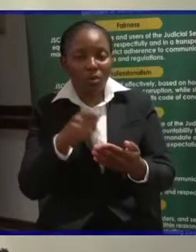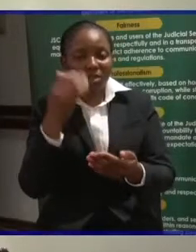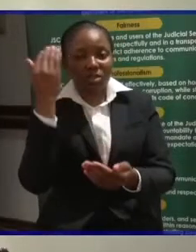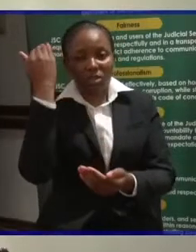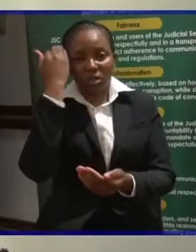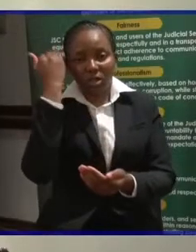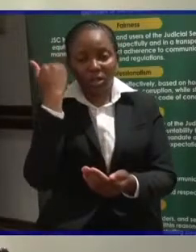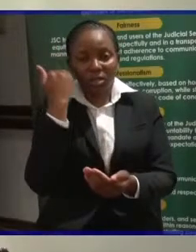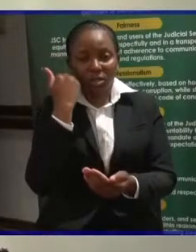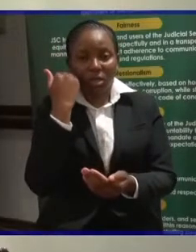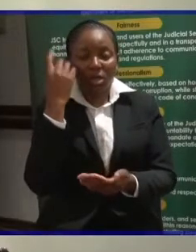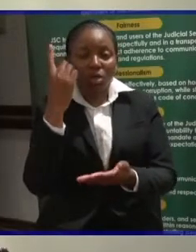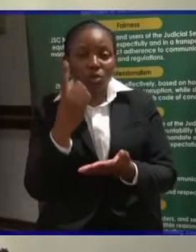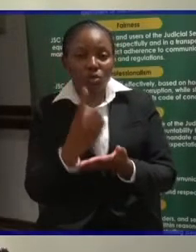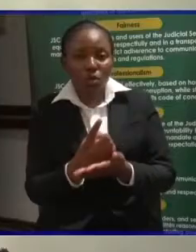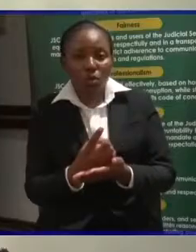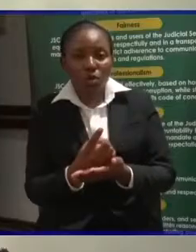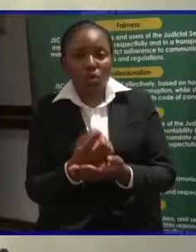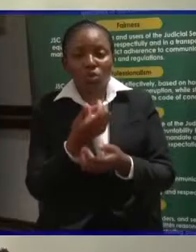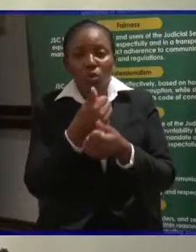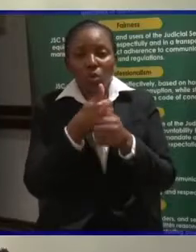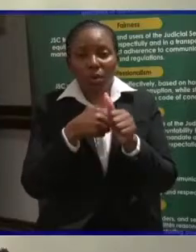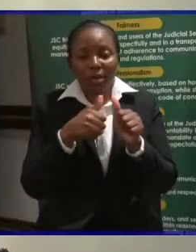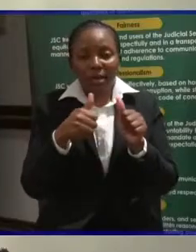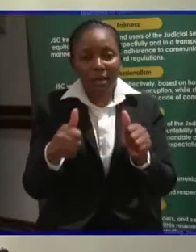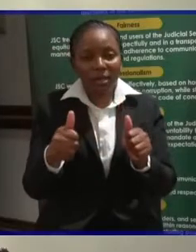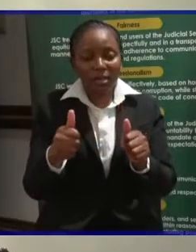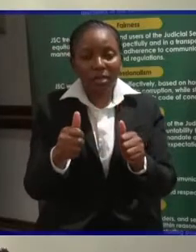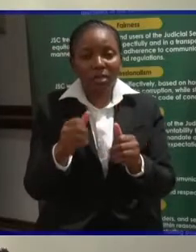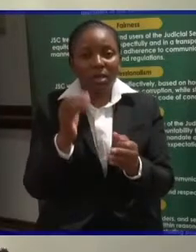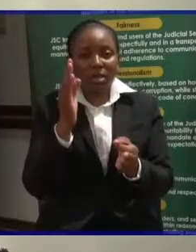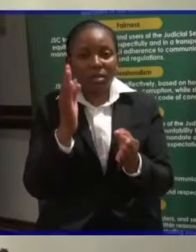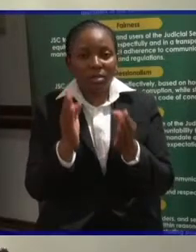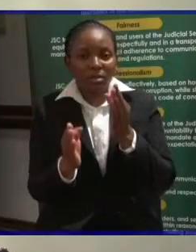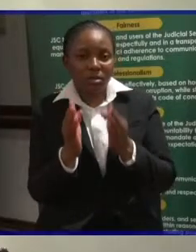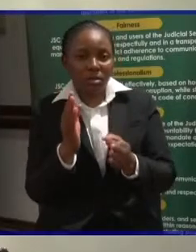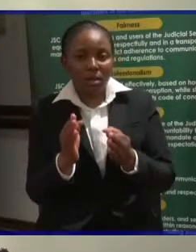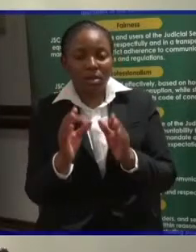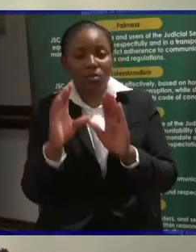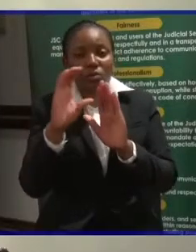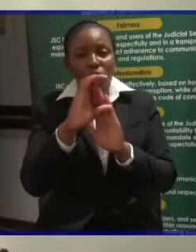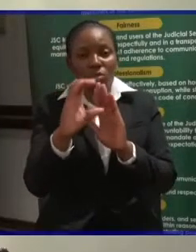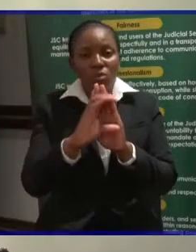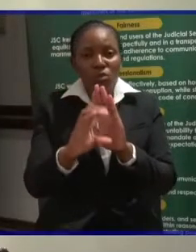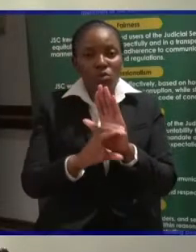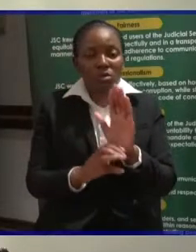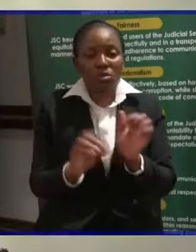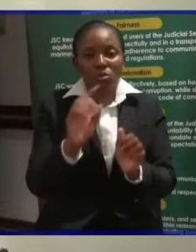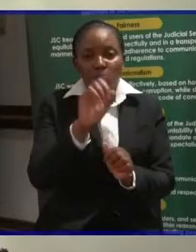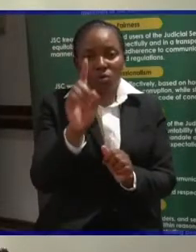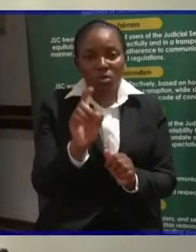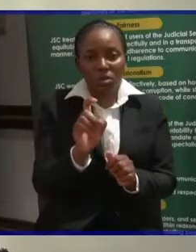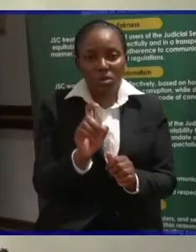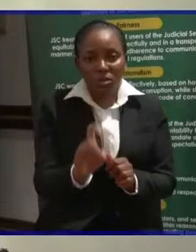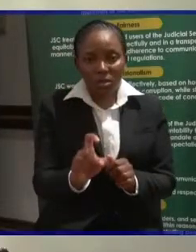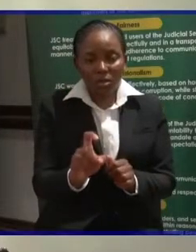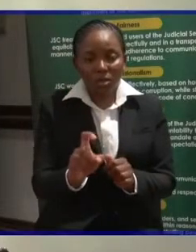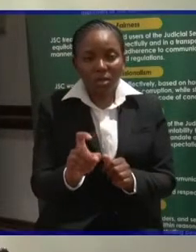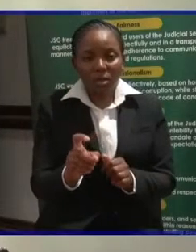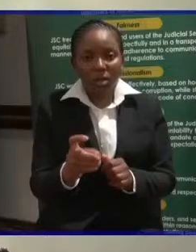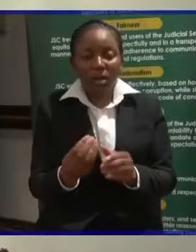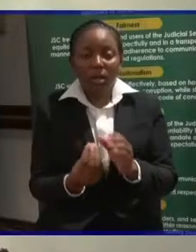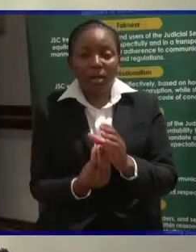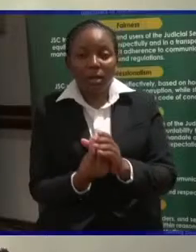to properly address and decide a constitutional question